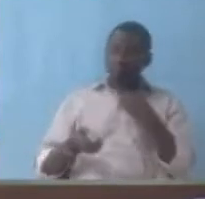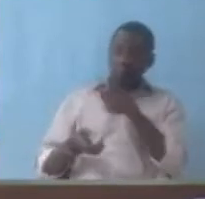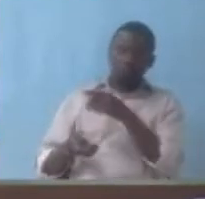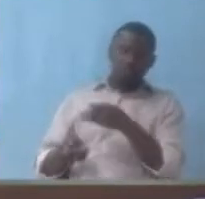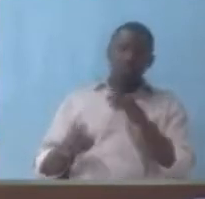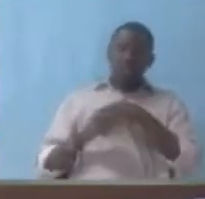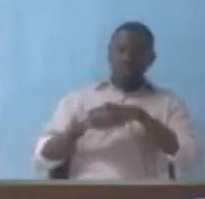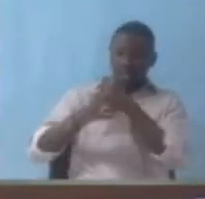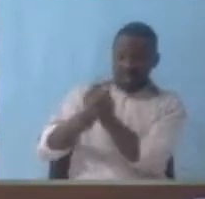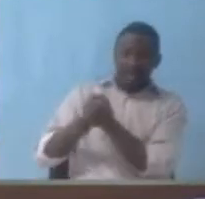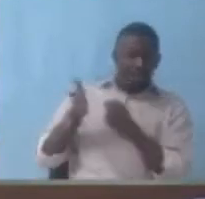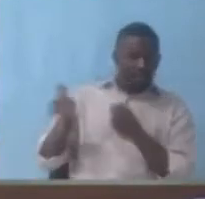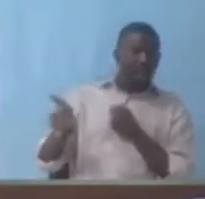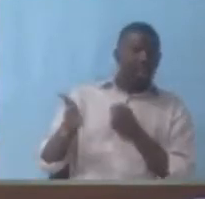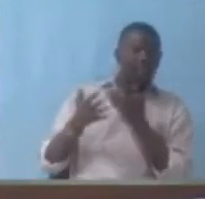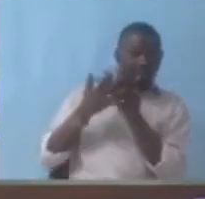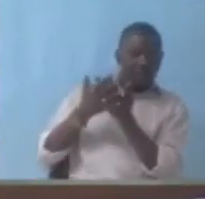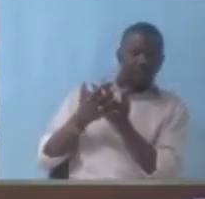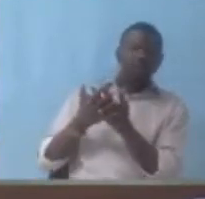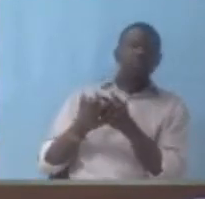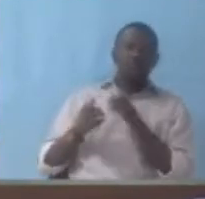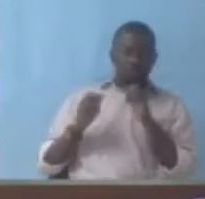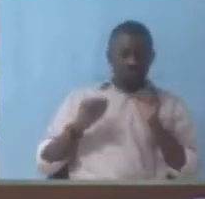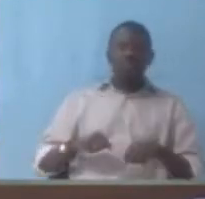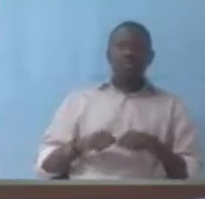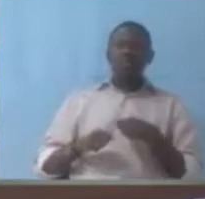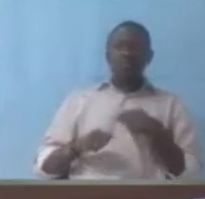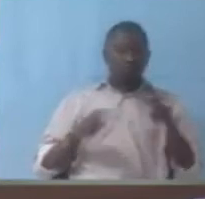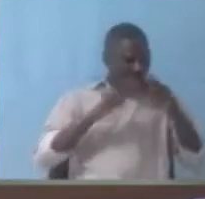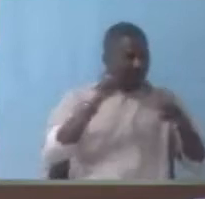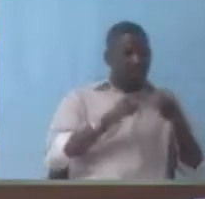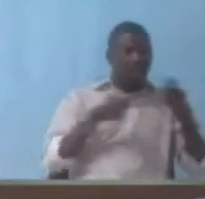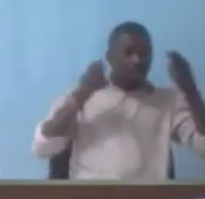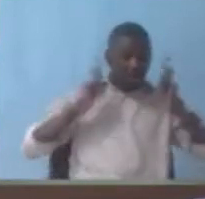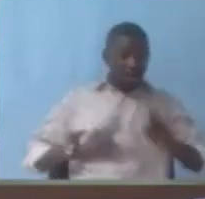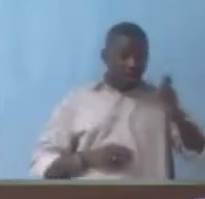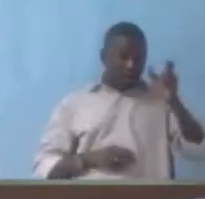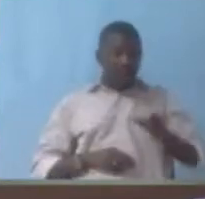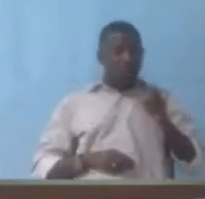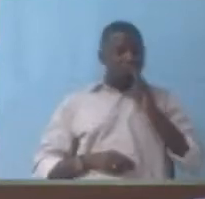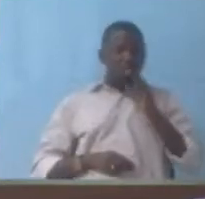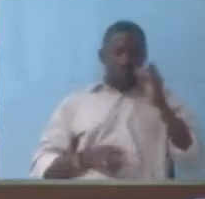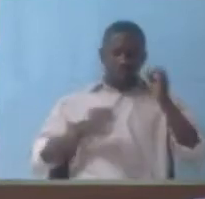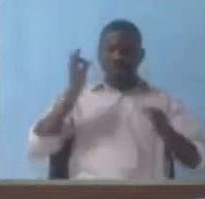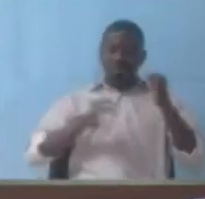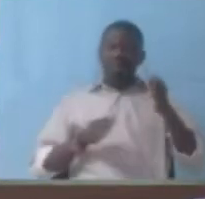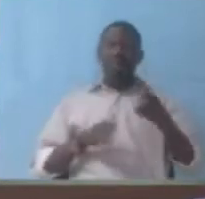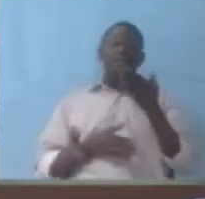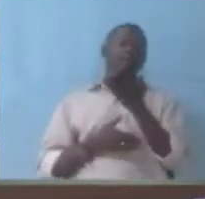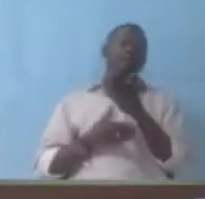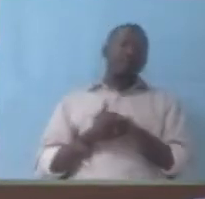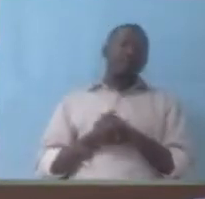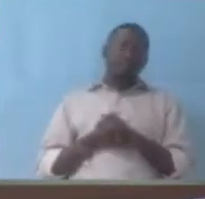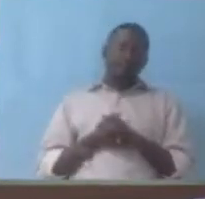representation. Dum wele na tam molu makoy men be muto ko no pour final simo nyini men be lole ye. And it put in place a procedure